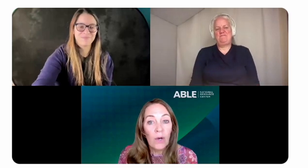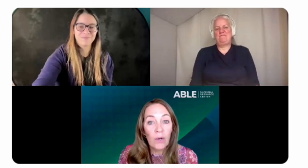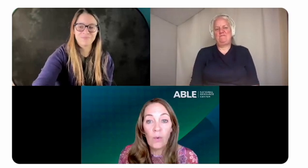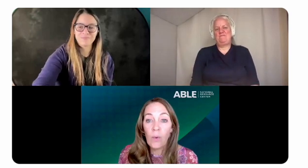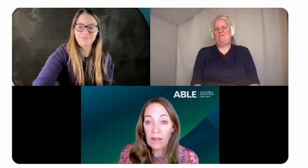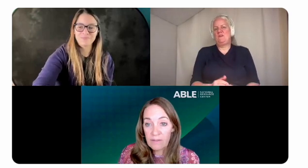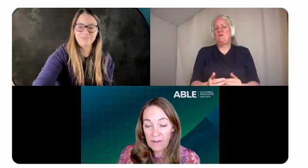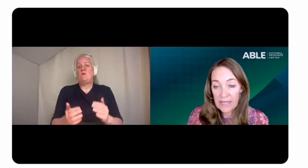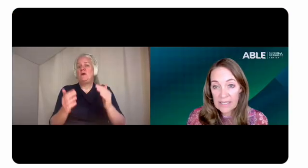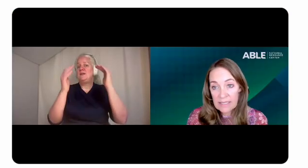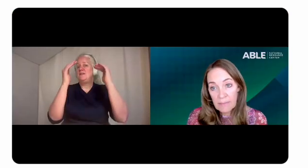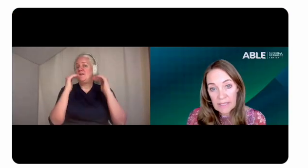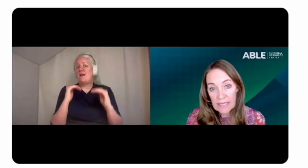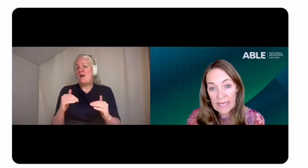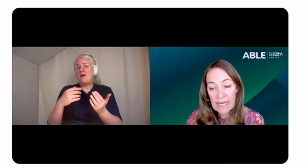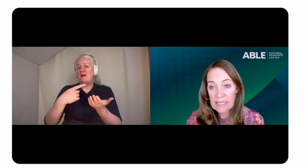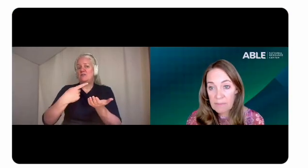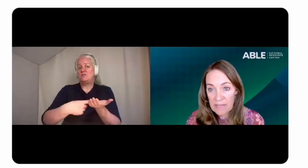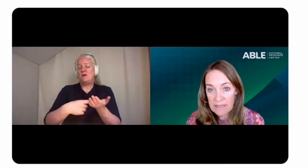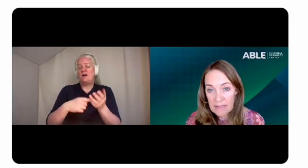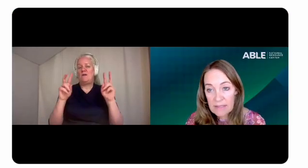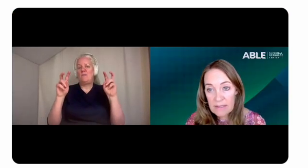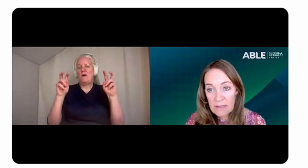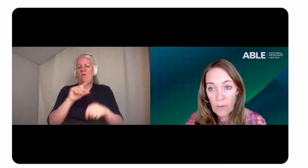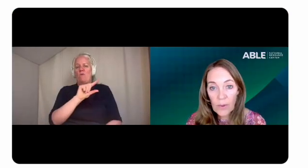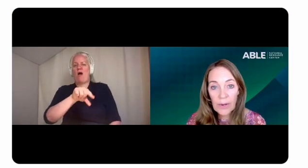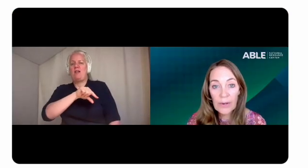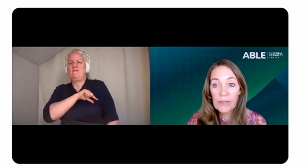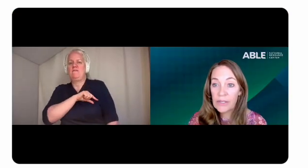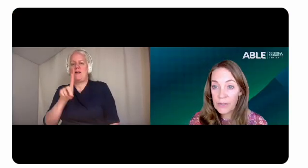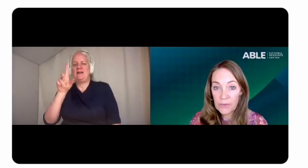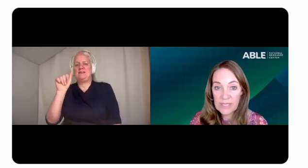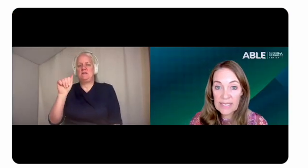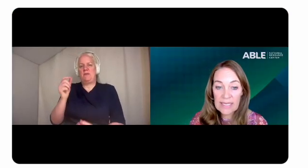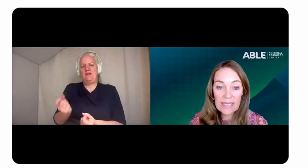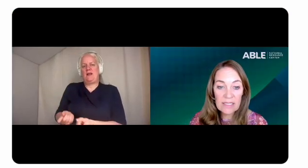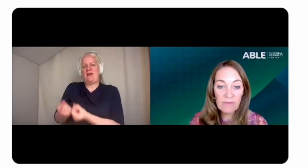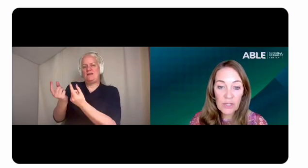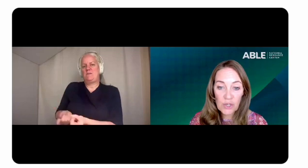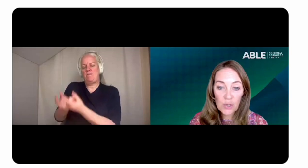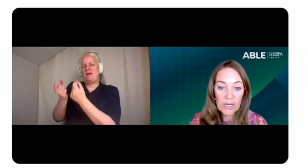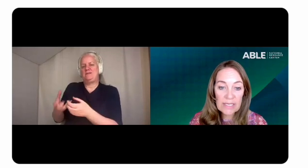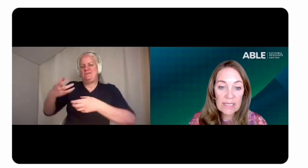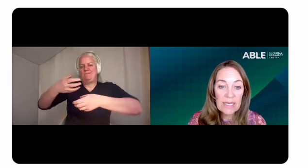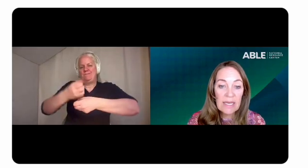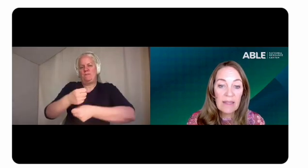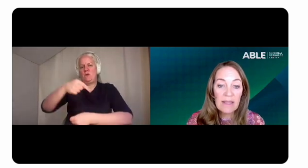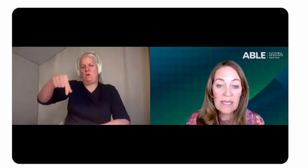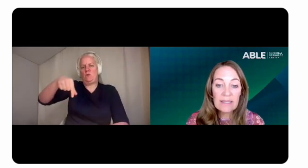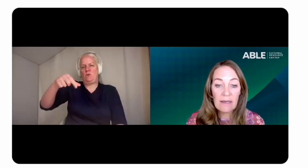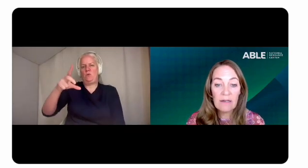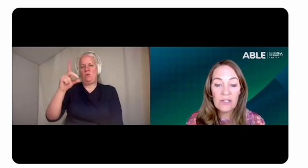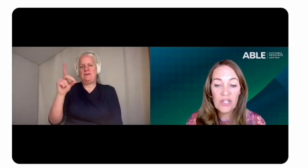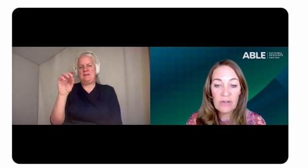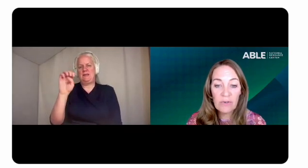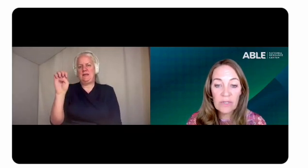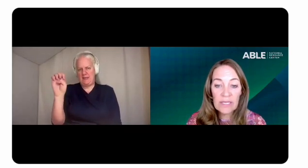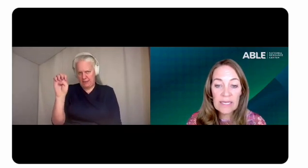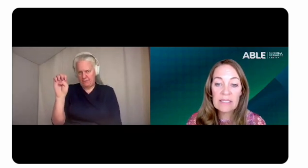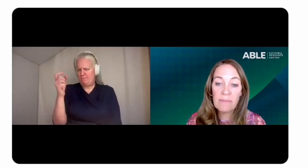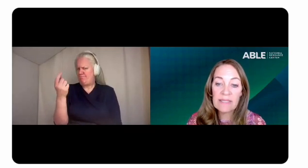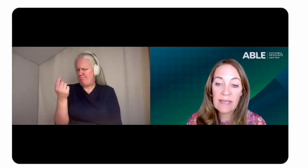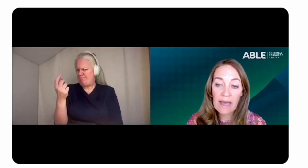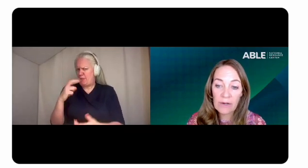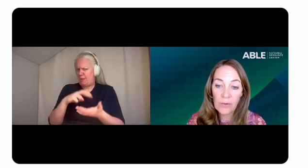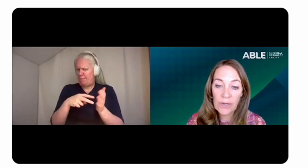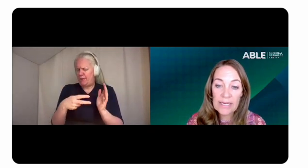about qualified disability expenses, or QDEs for short. These are